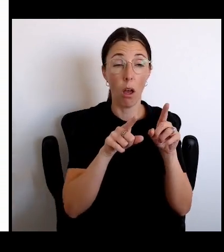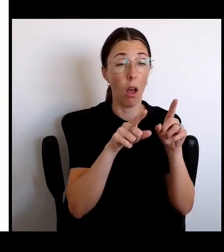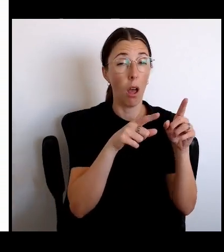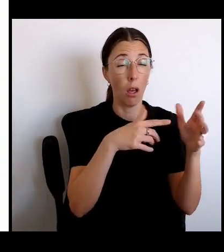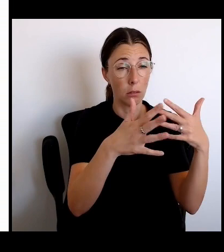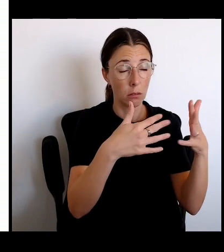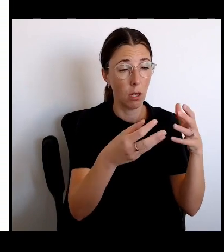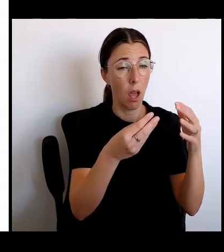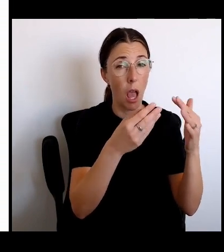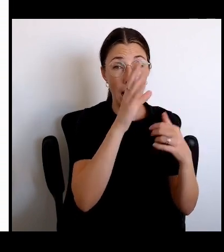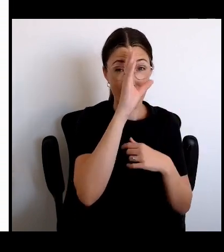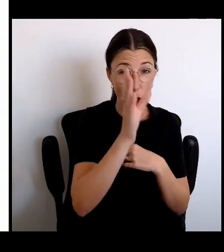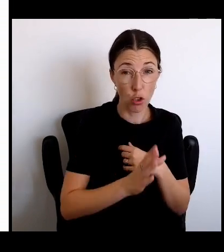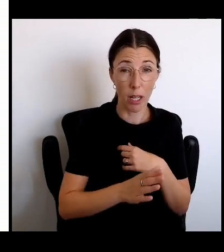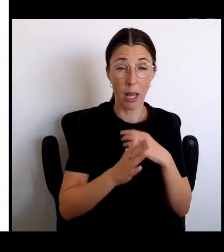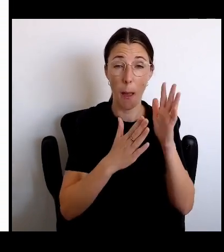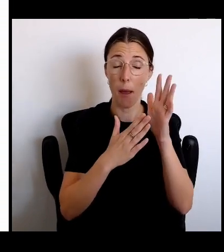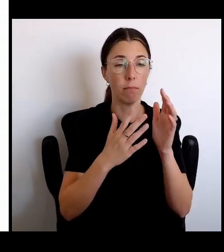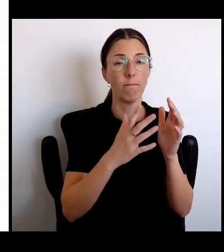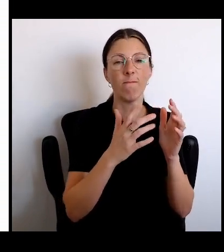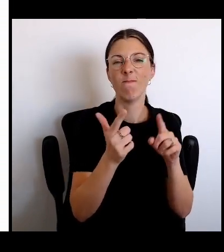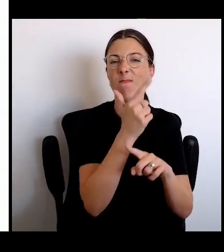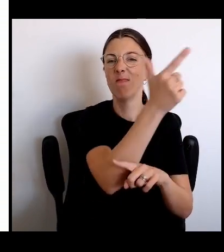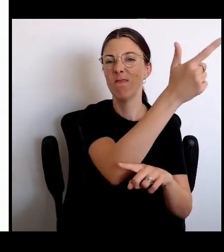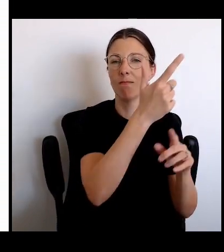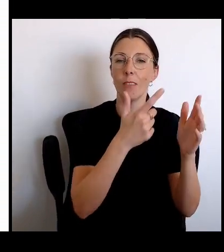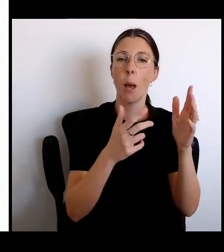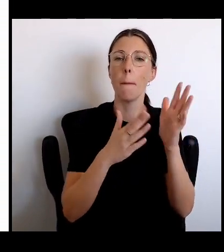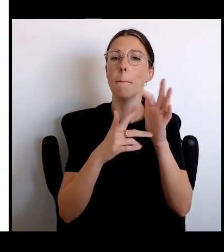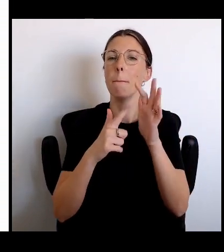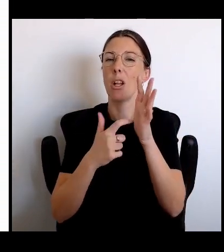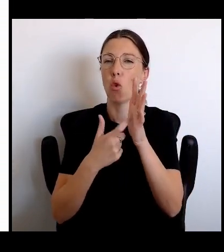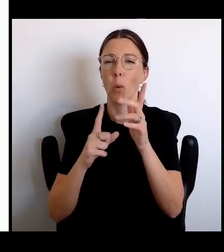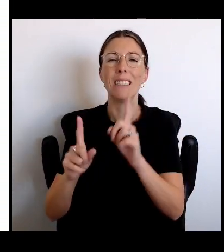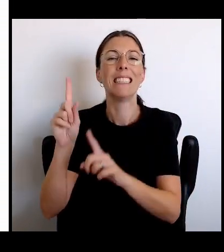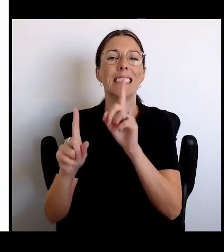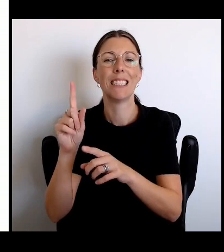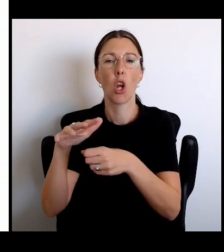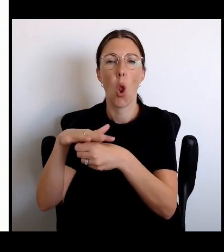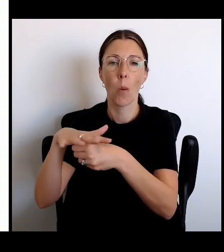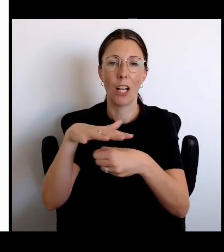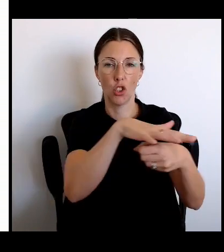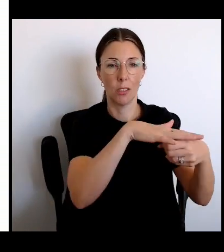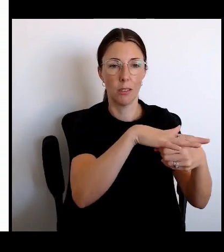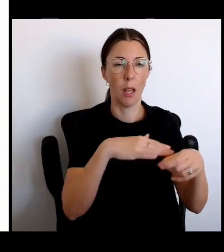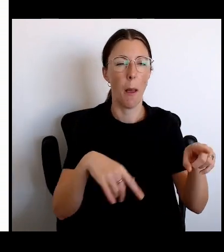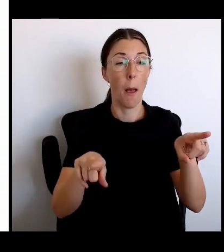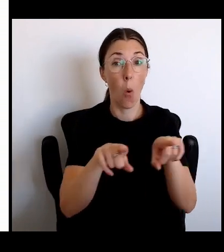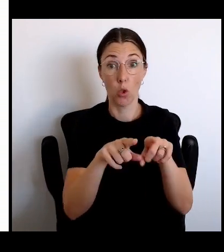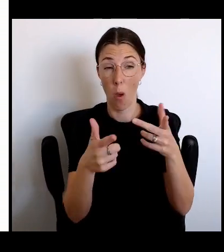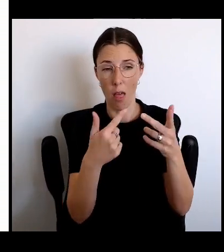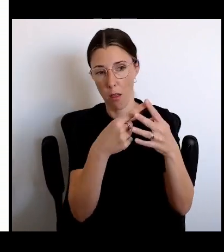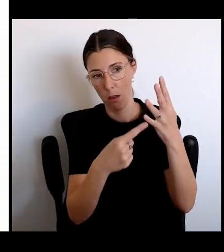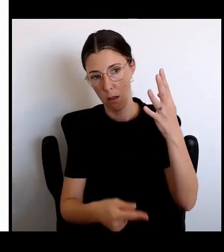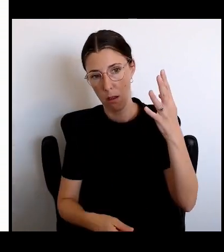locations, and as well as some of the other demographic findings you can see here.